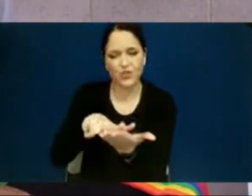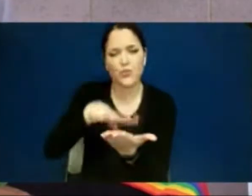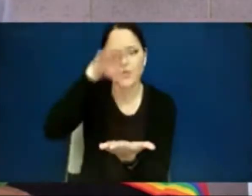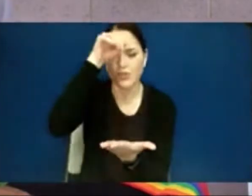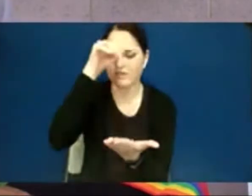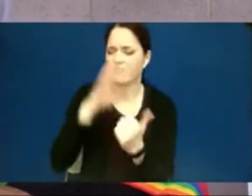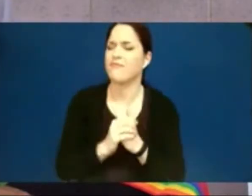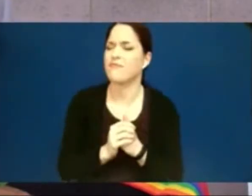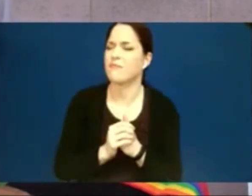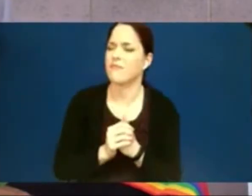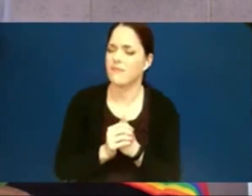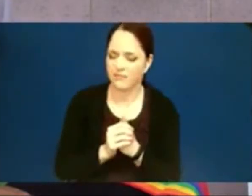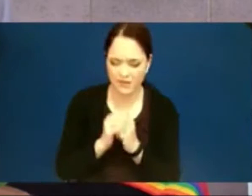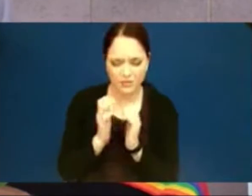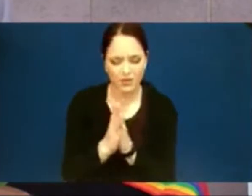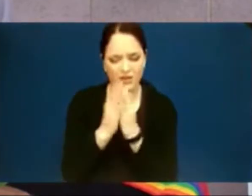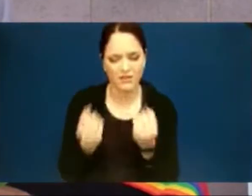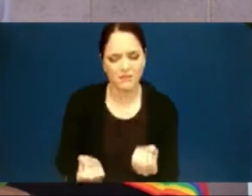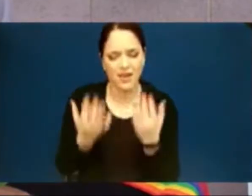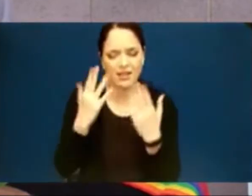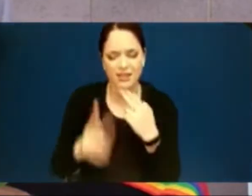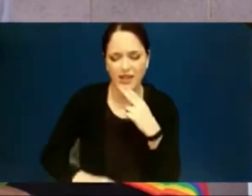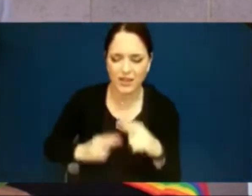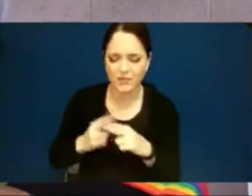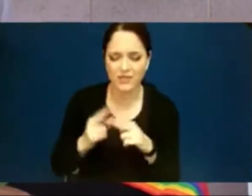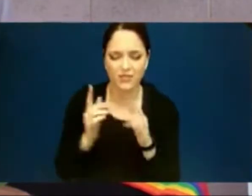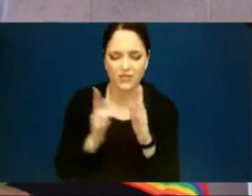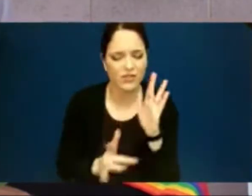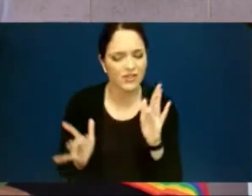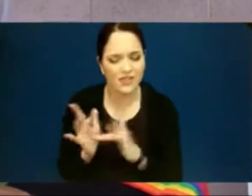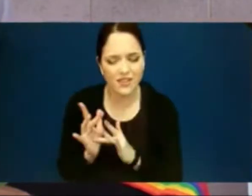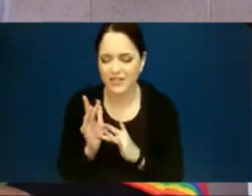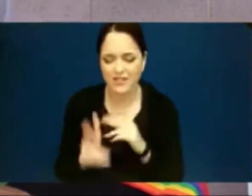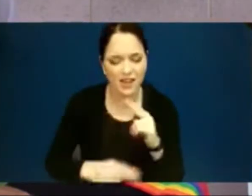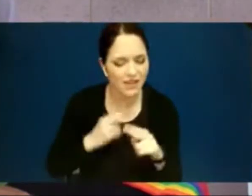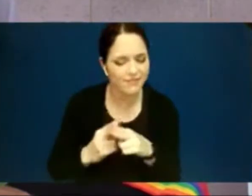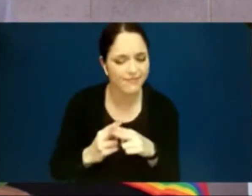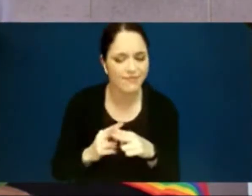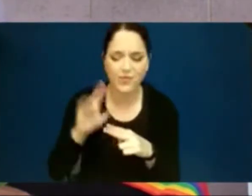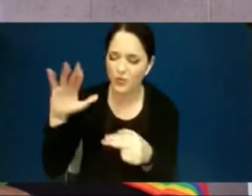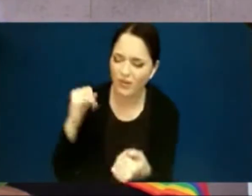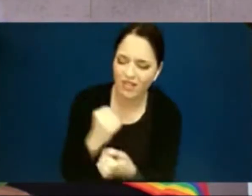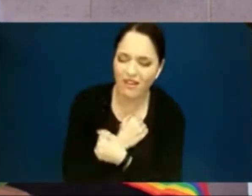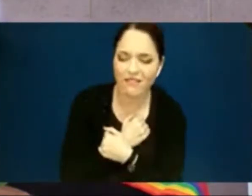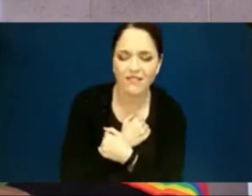In the name of Jesus, name of love and all that's holy. Amen.